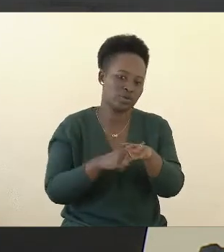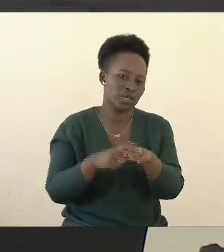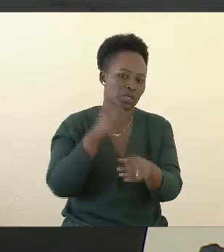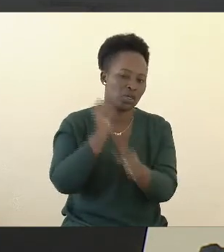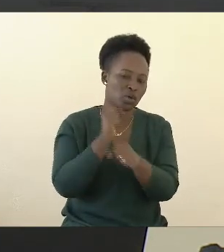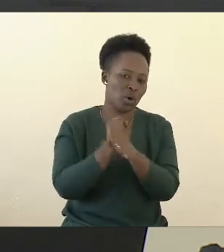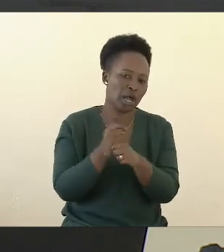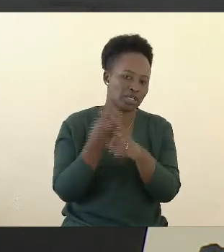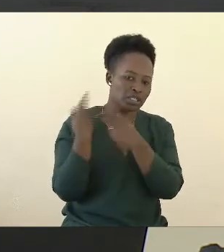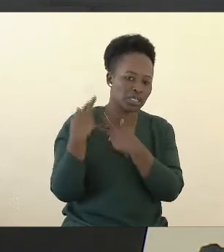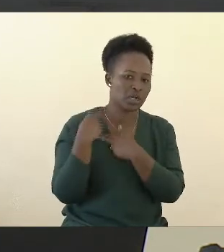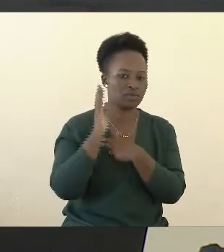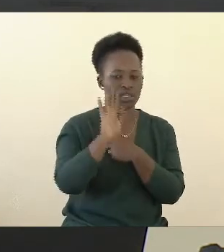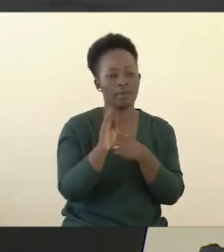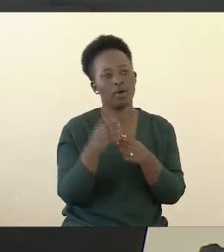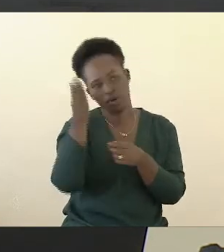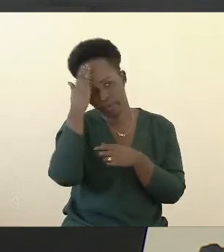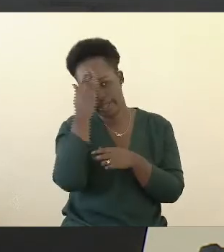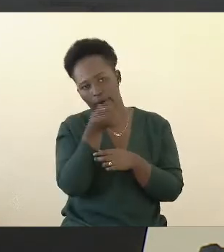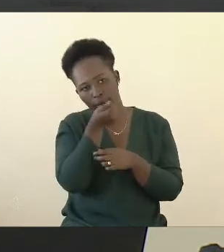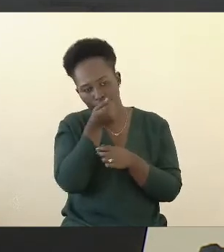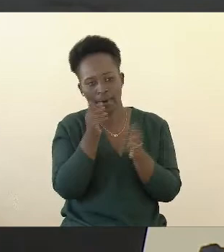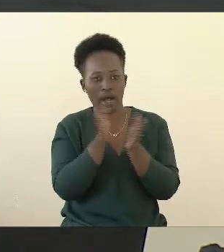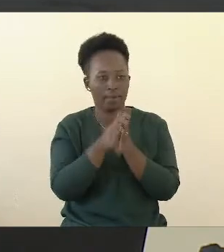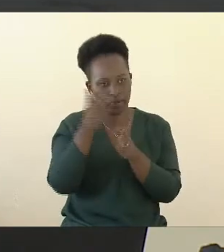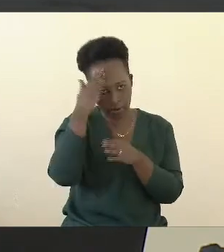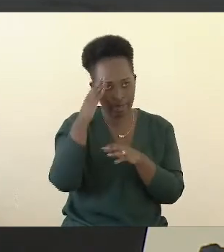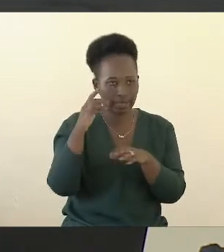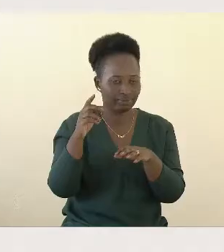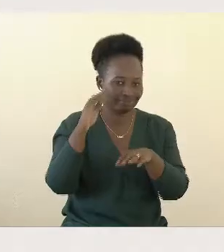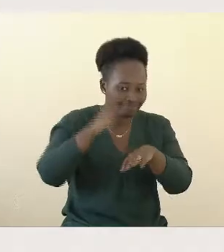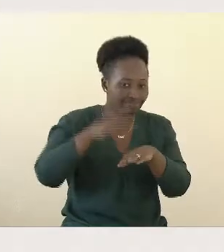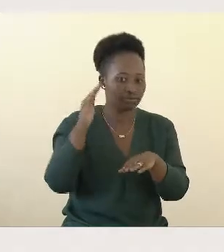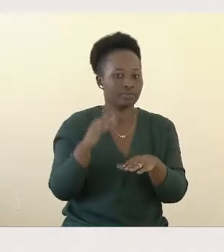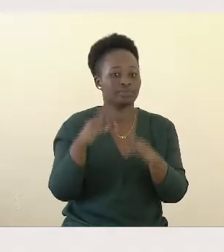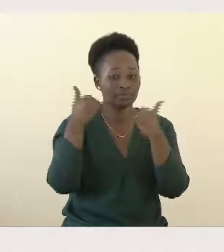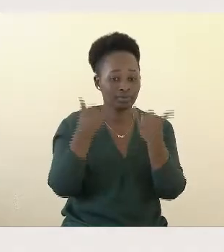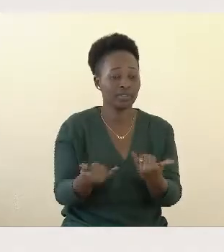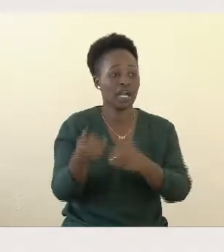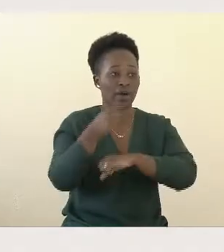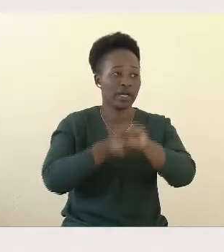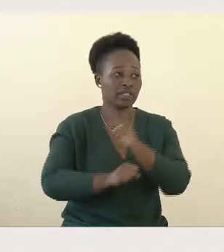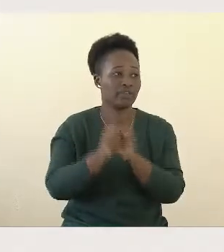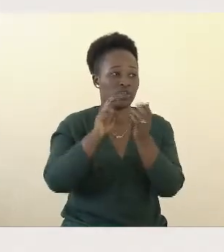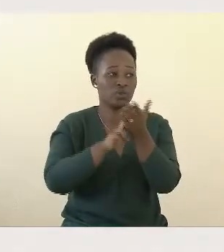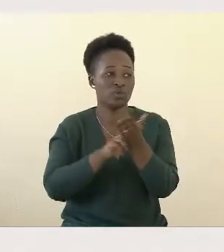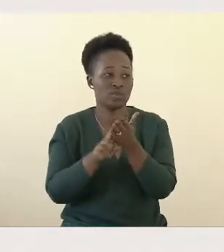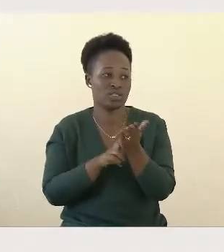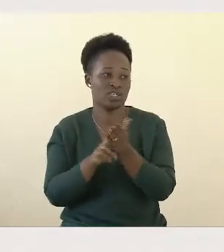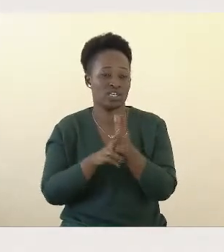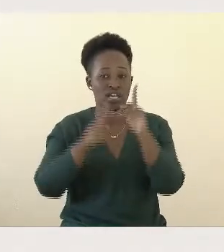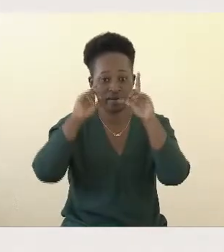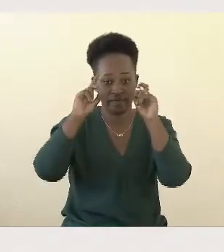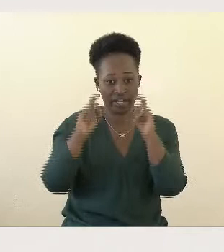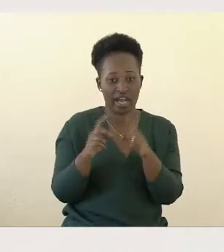body temperature and how it manufactures vitamin C. Now the activity is using the figure 1 and